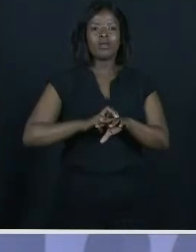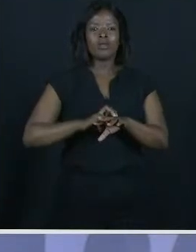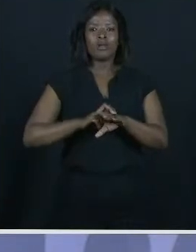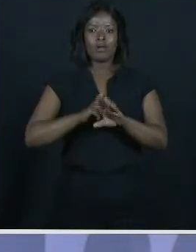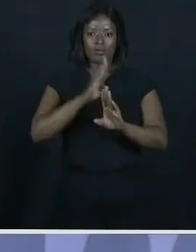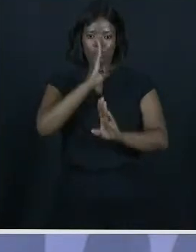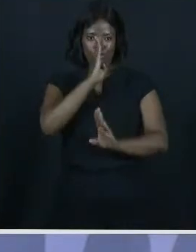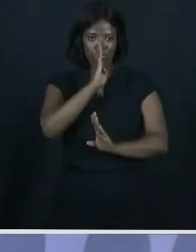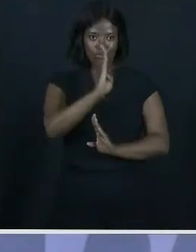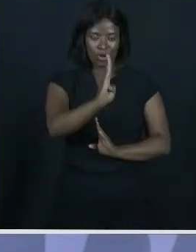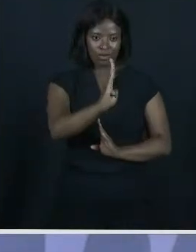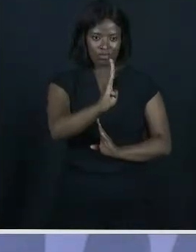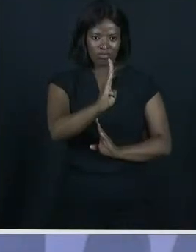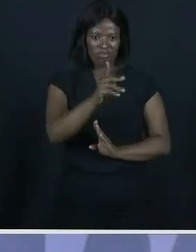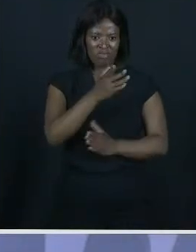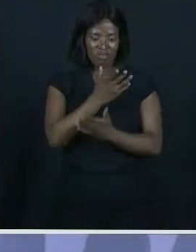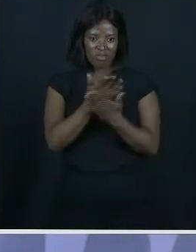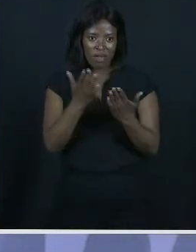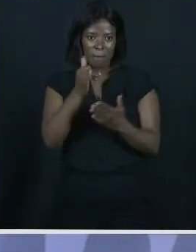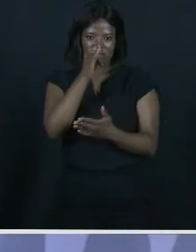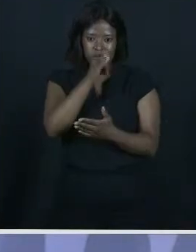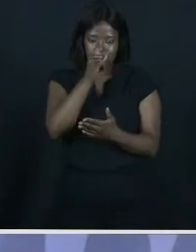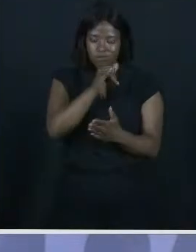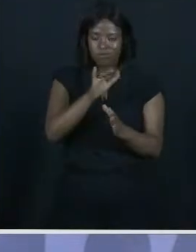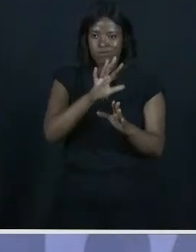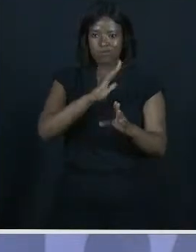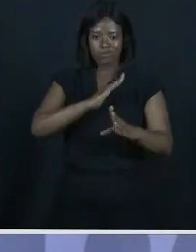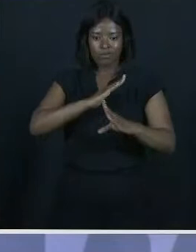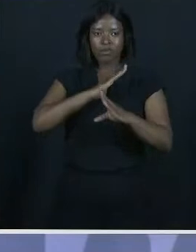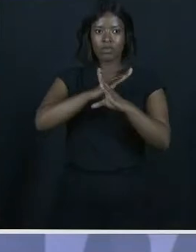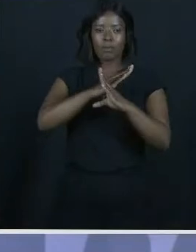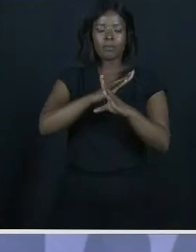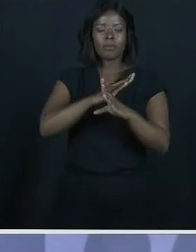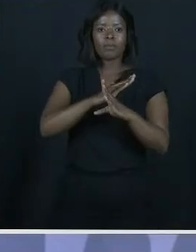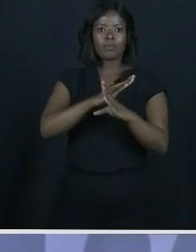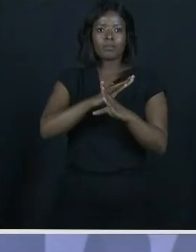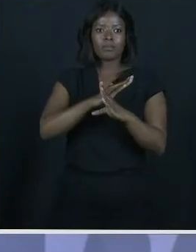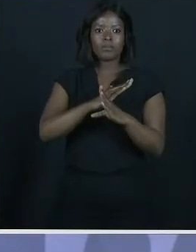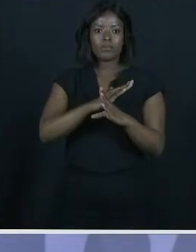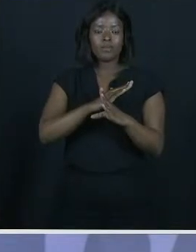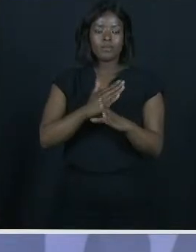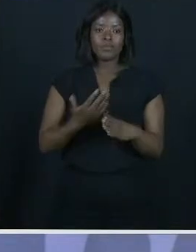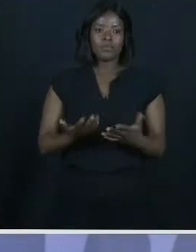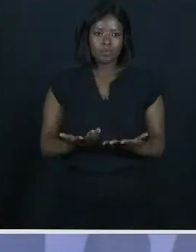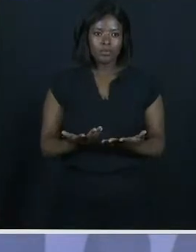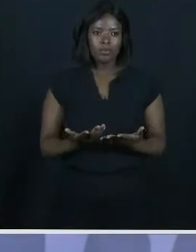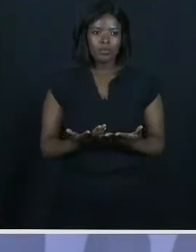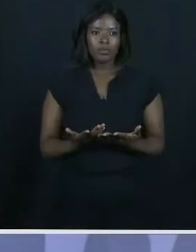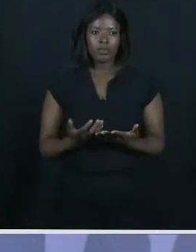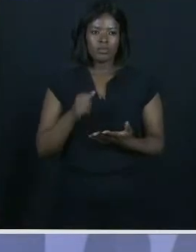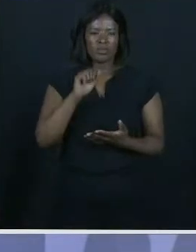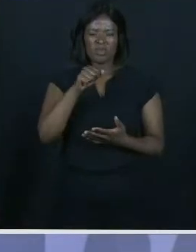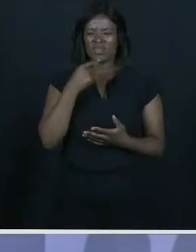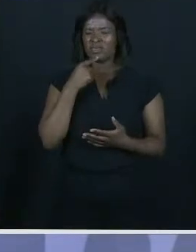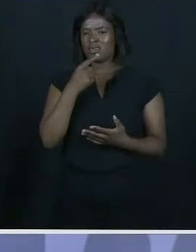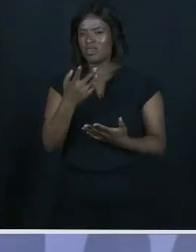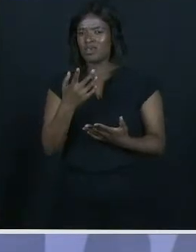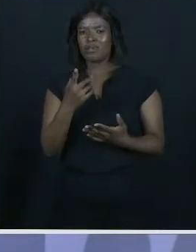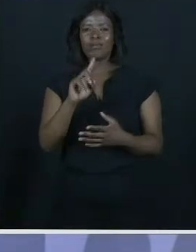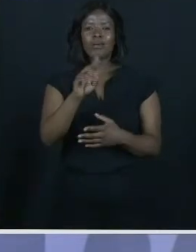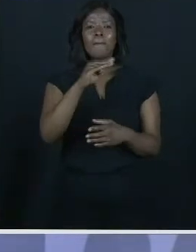confront this evil at its source. And let me say, if I may,